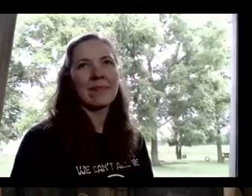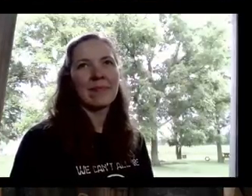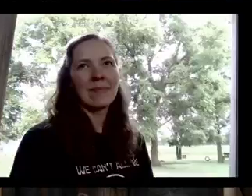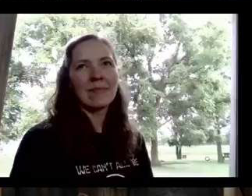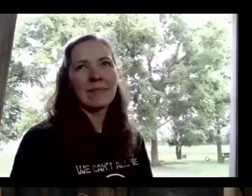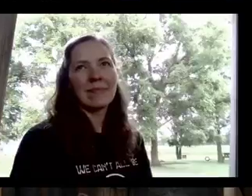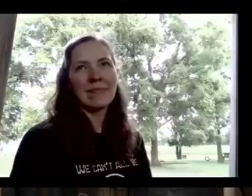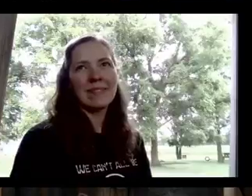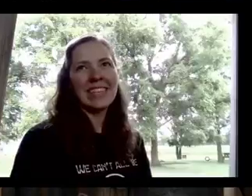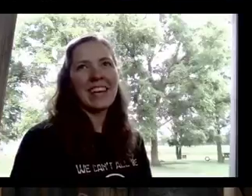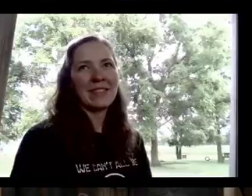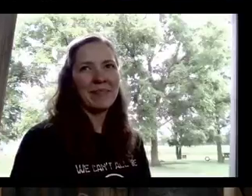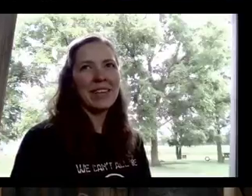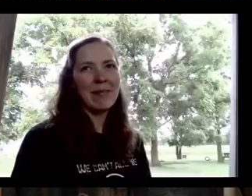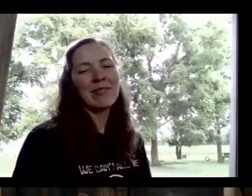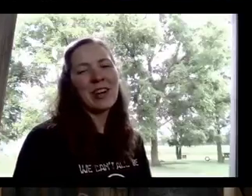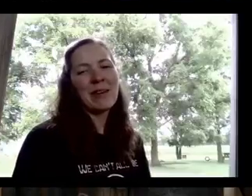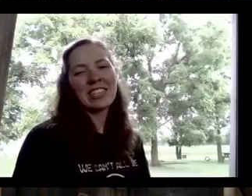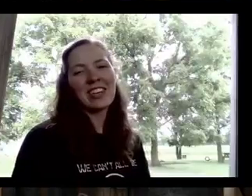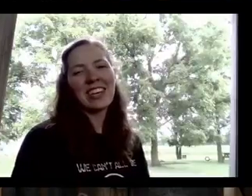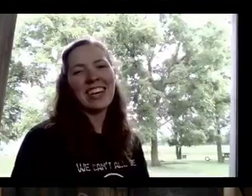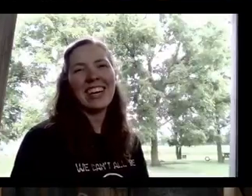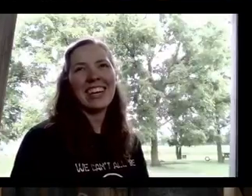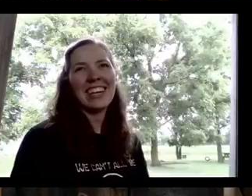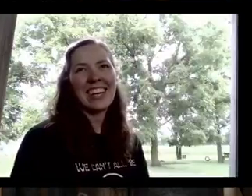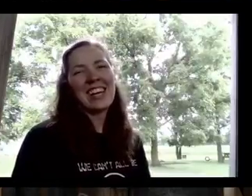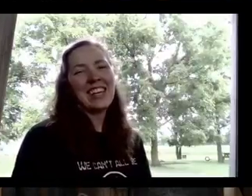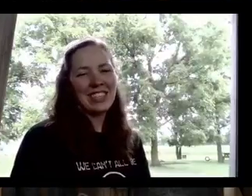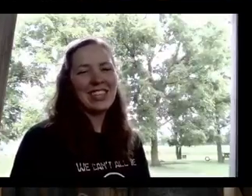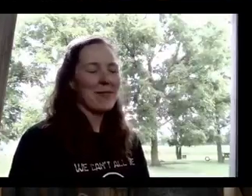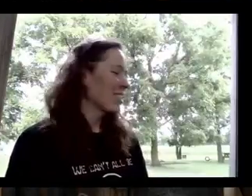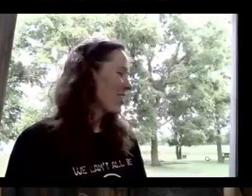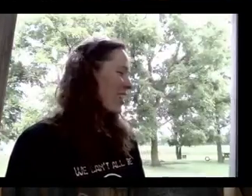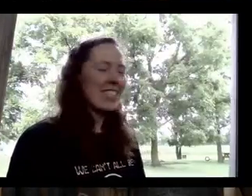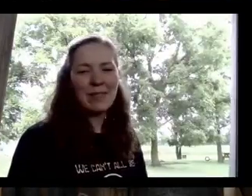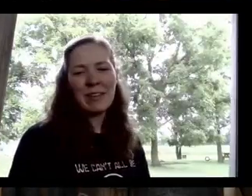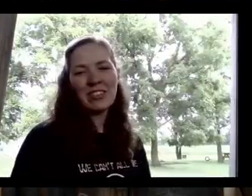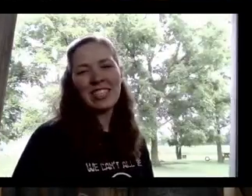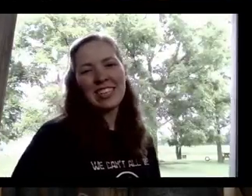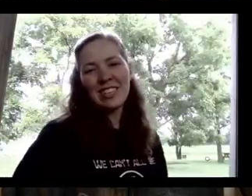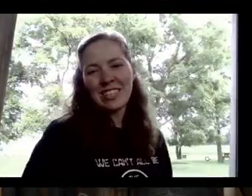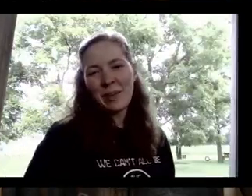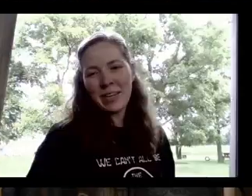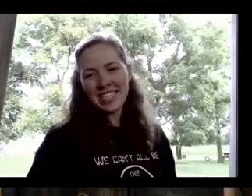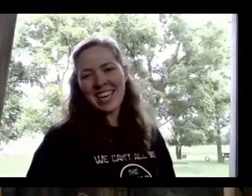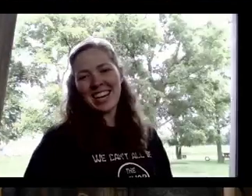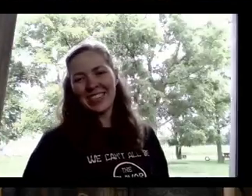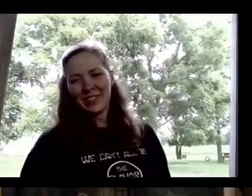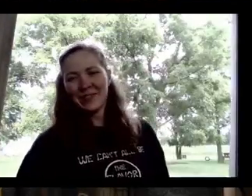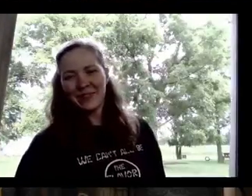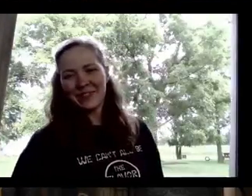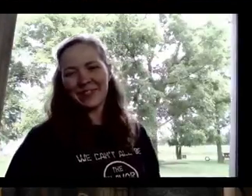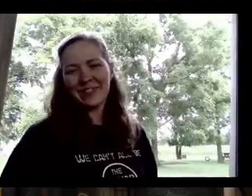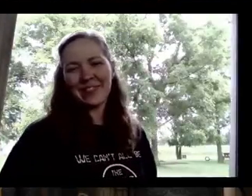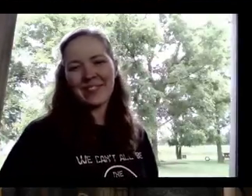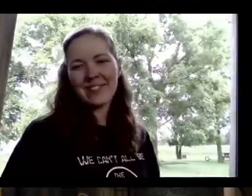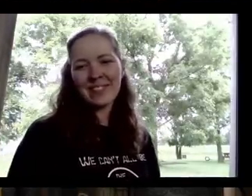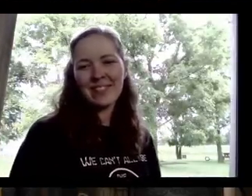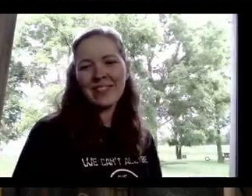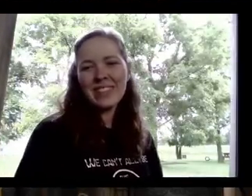you boring content. Yeah, yep, try to make sure. From behind the scenes. Try to make sure you got some interesting little tidbits there.